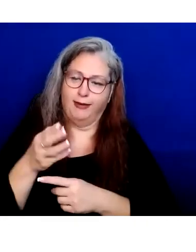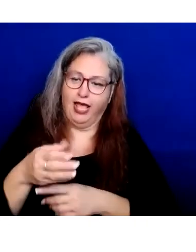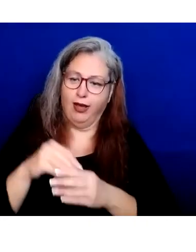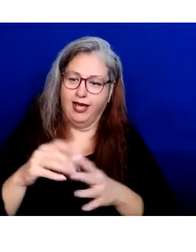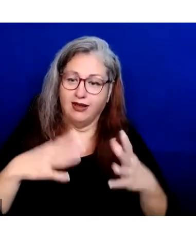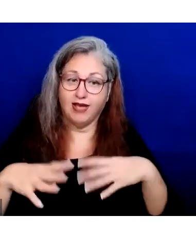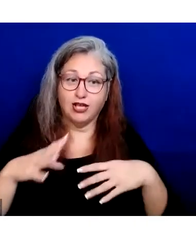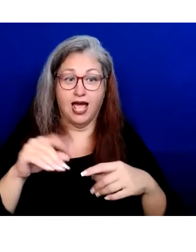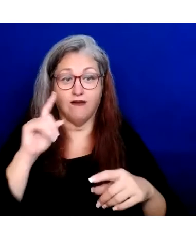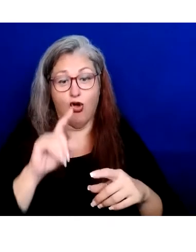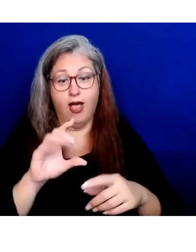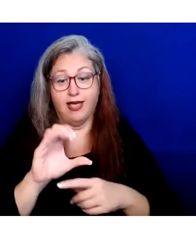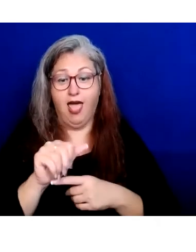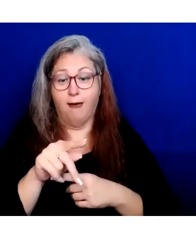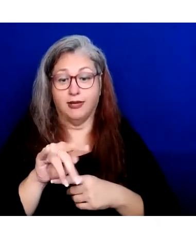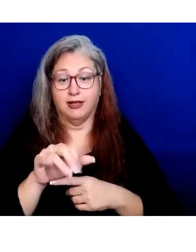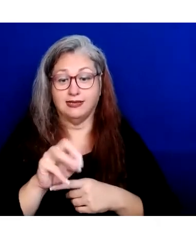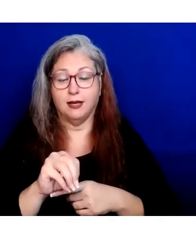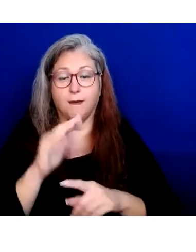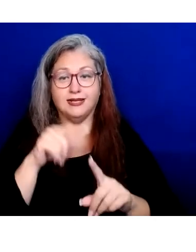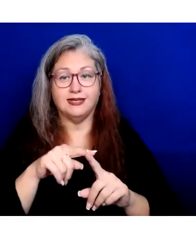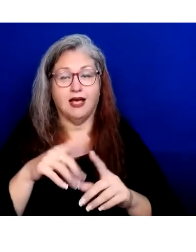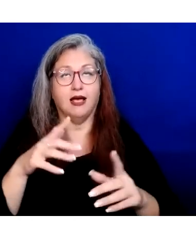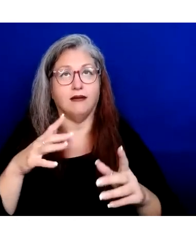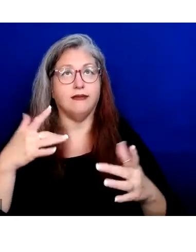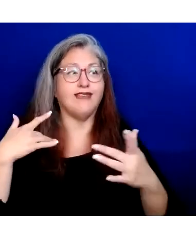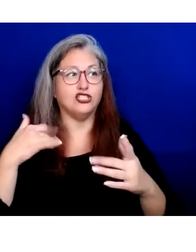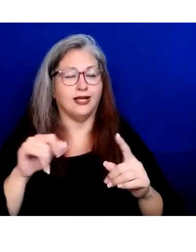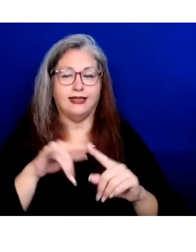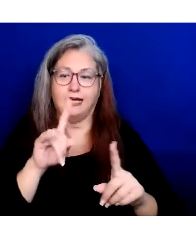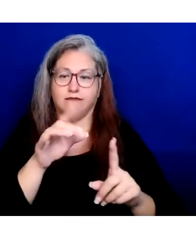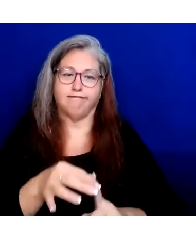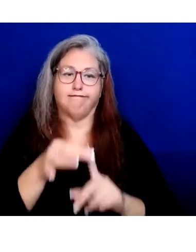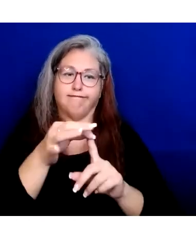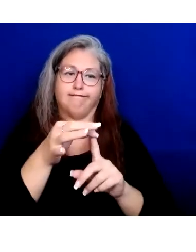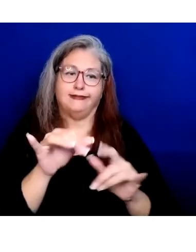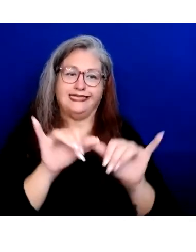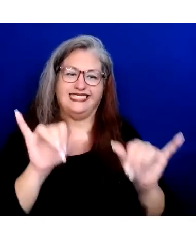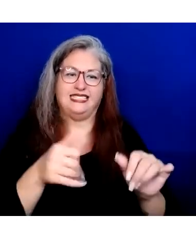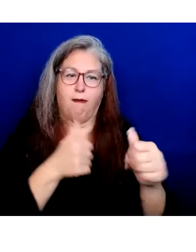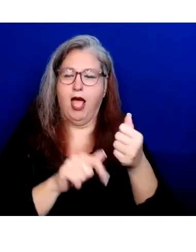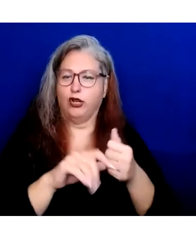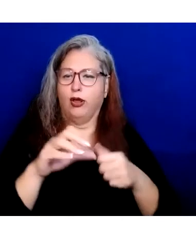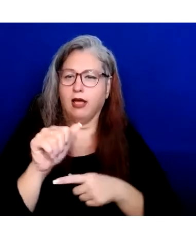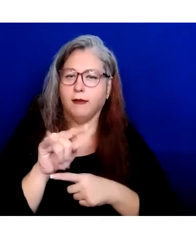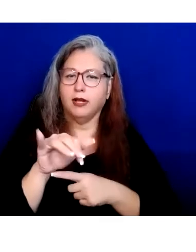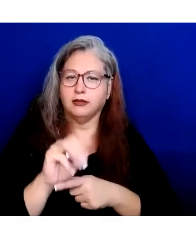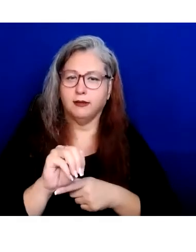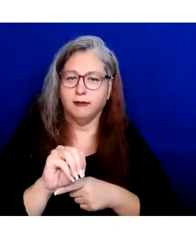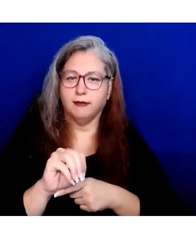in capitalism, right? Because fashion is a kind of an exemplary system of capitalism.